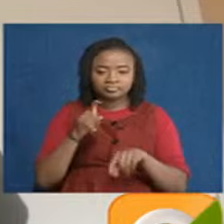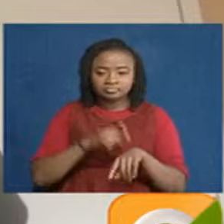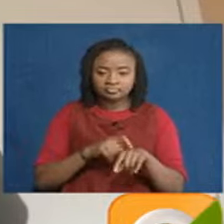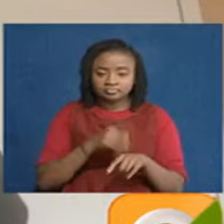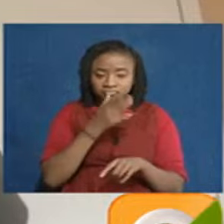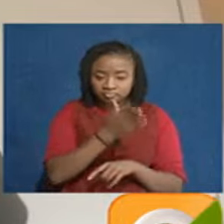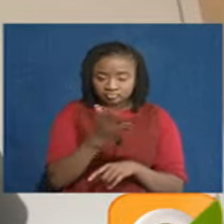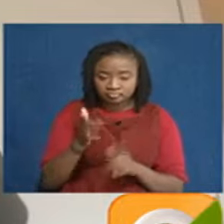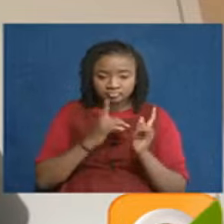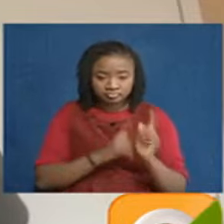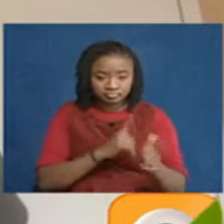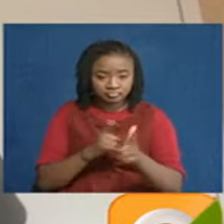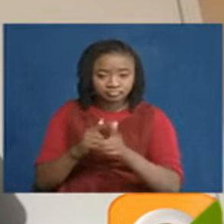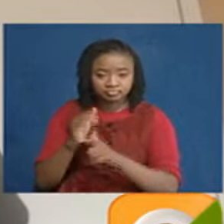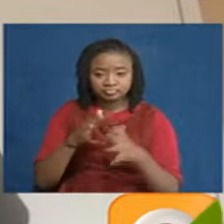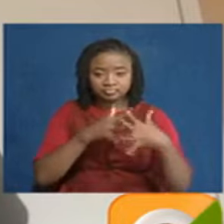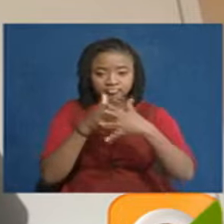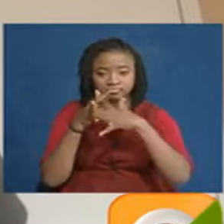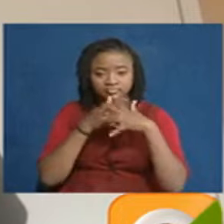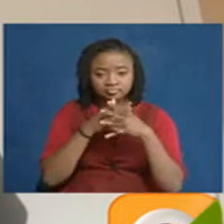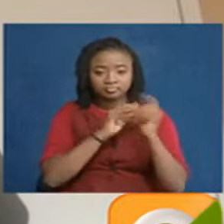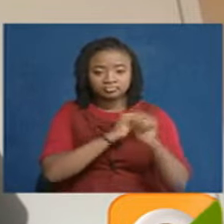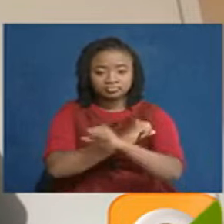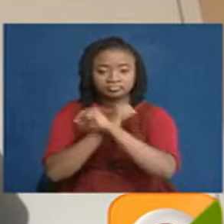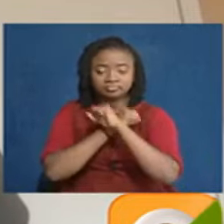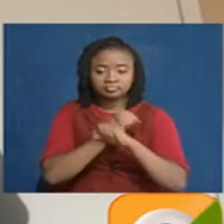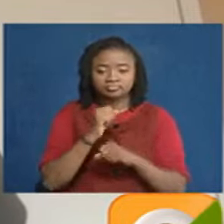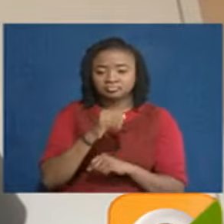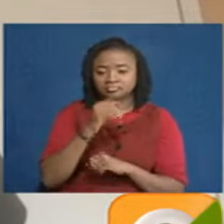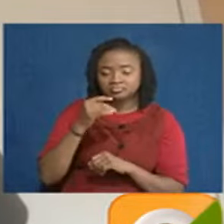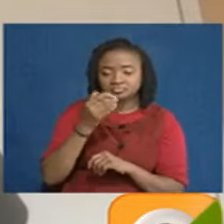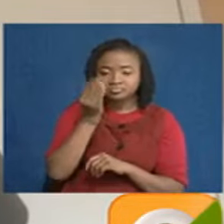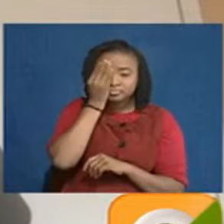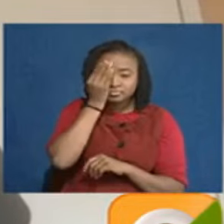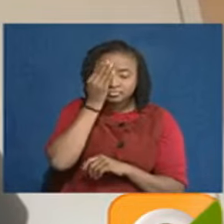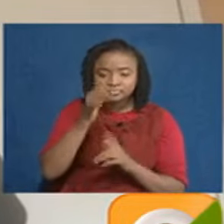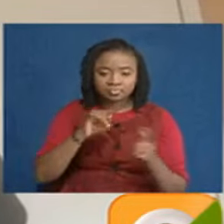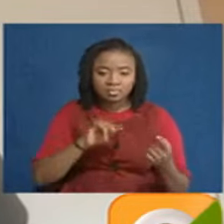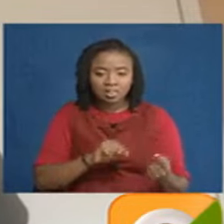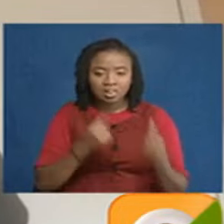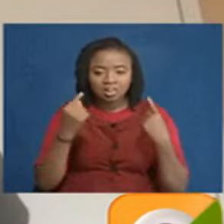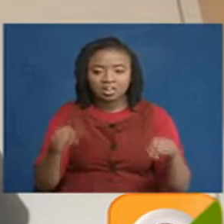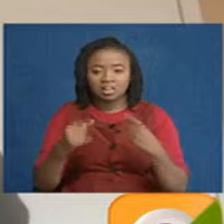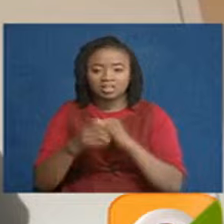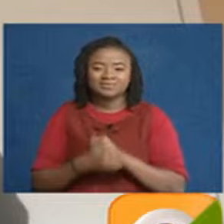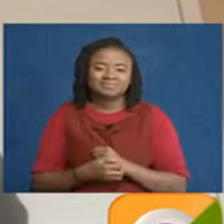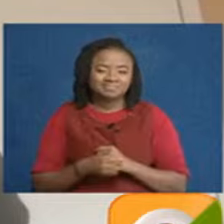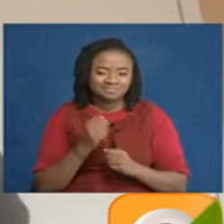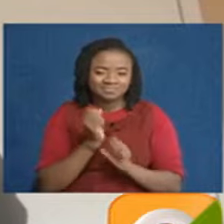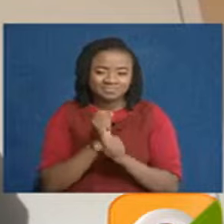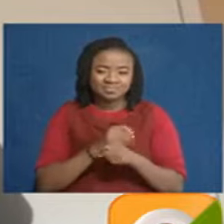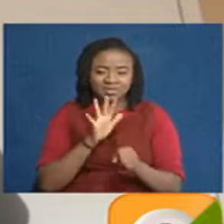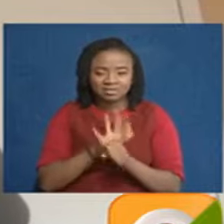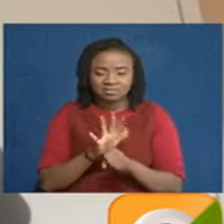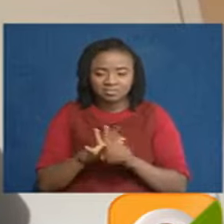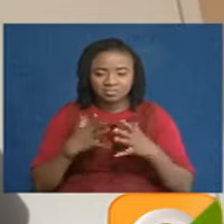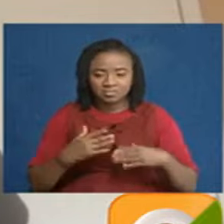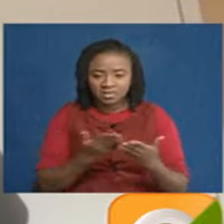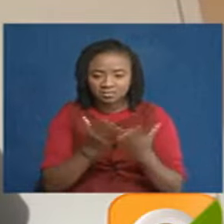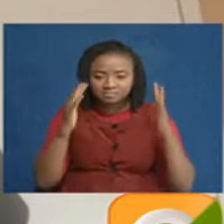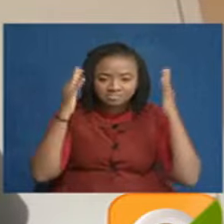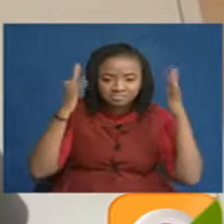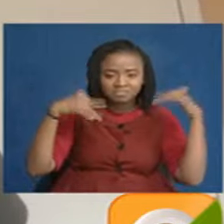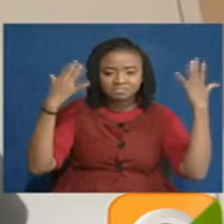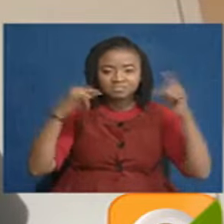States protecting Israel's assault on Gaza have been deeply frustrating to the membership. And there are now